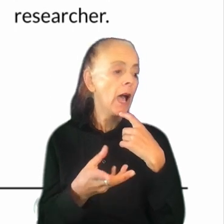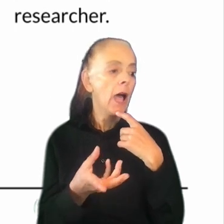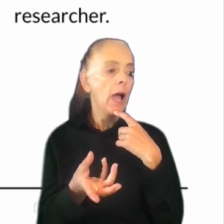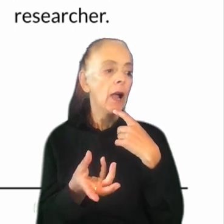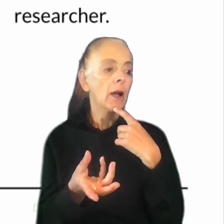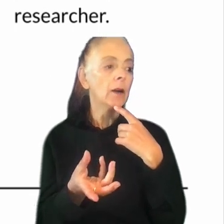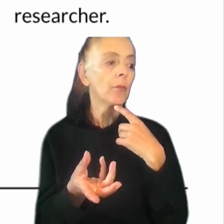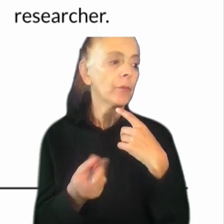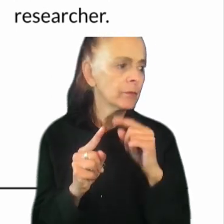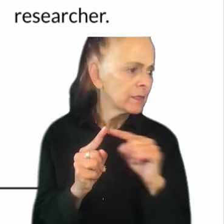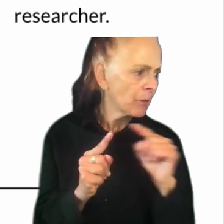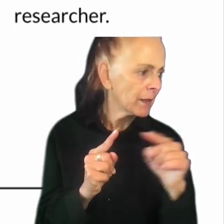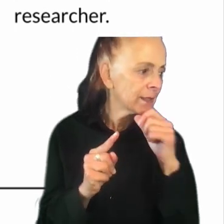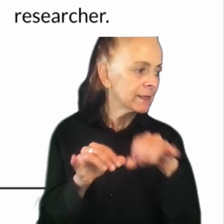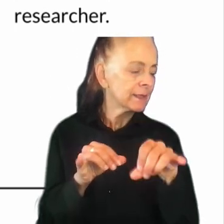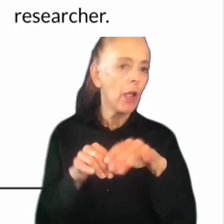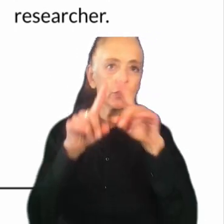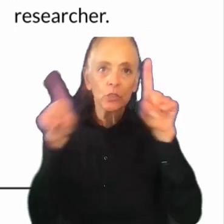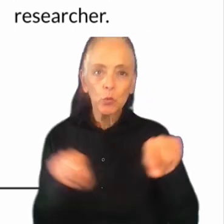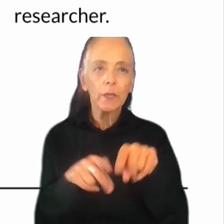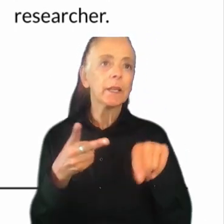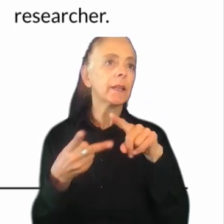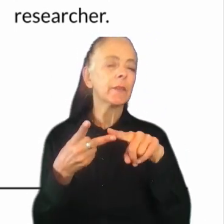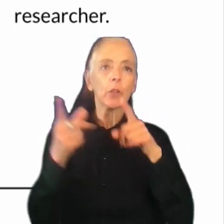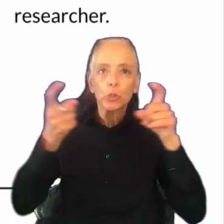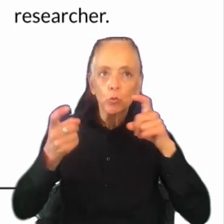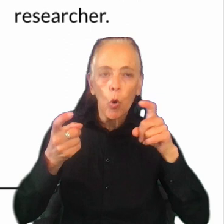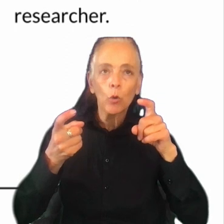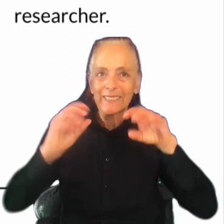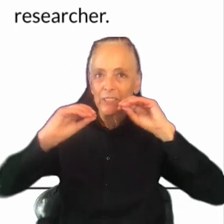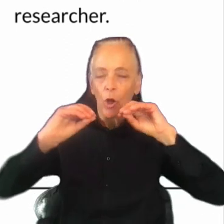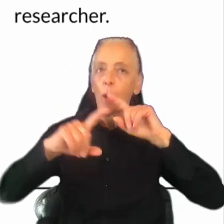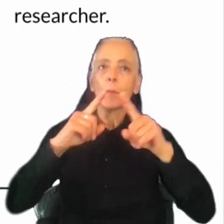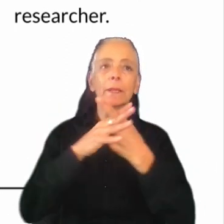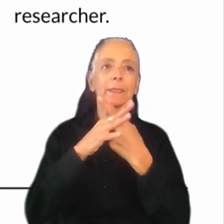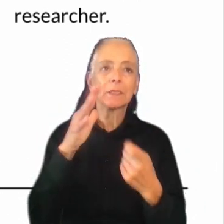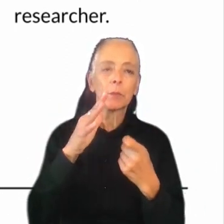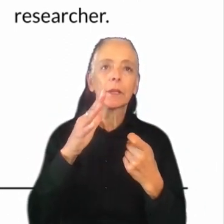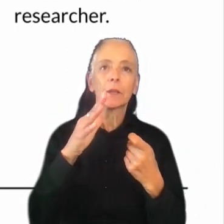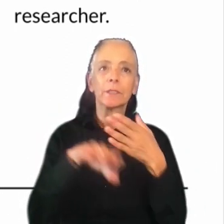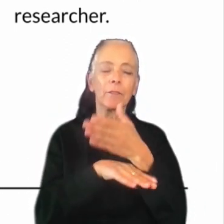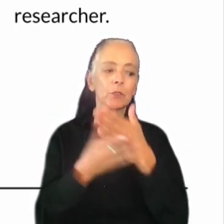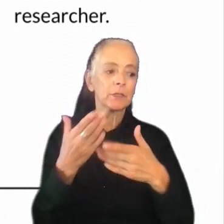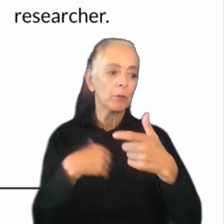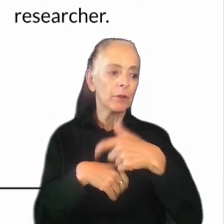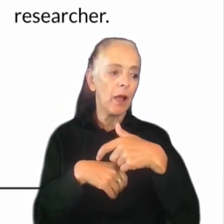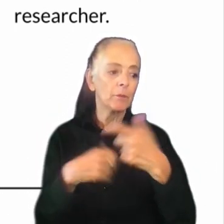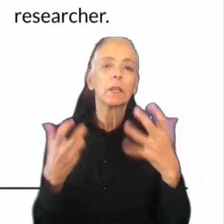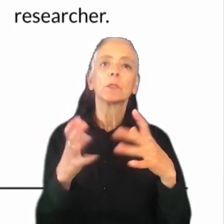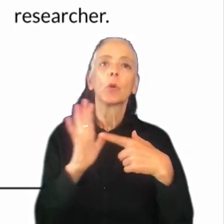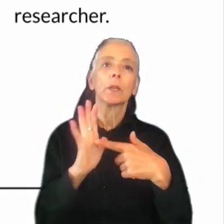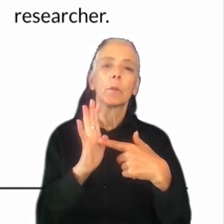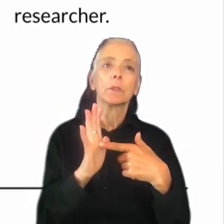and that's obviously not great it's how they're teaching the controls but it doesn't they disappear after a certain amount of time it doesn't want you to demonstrate